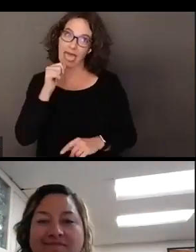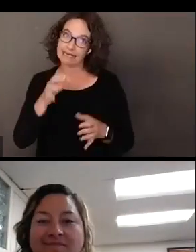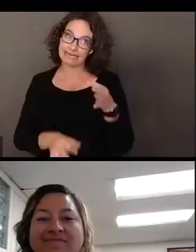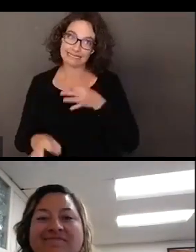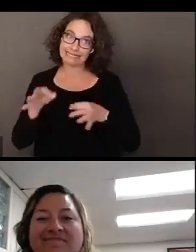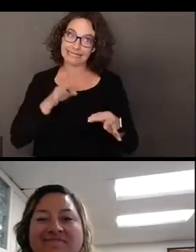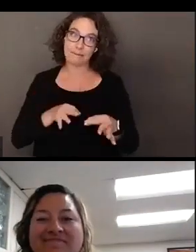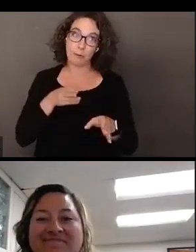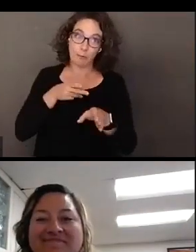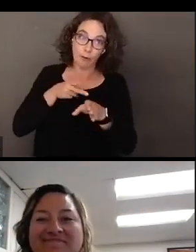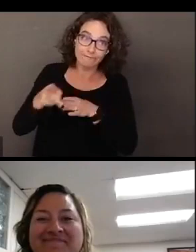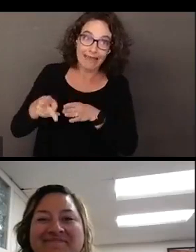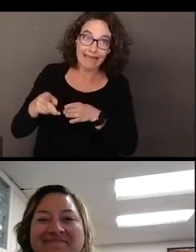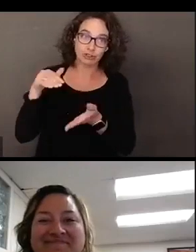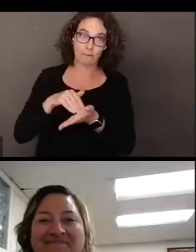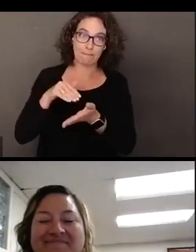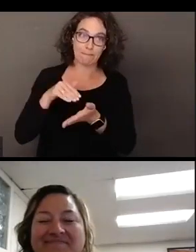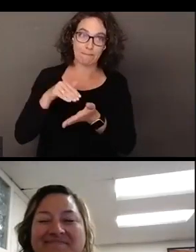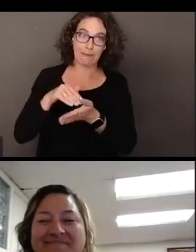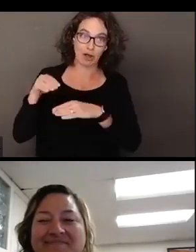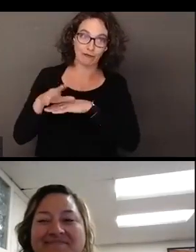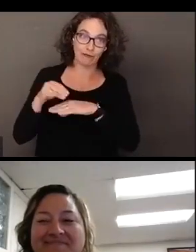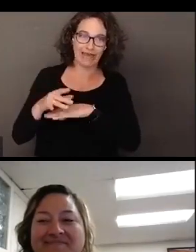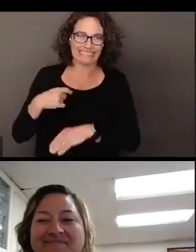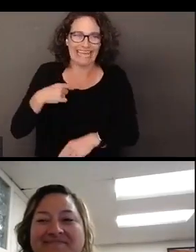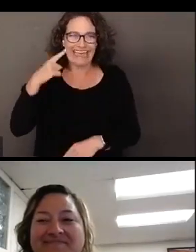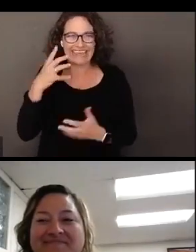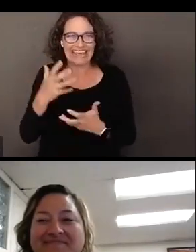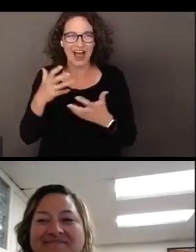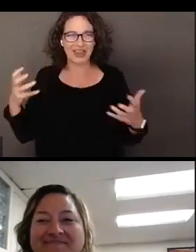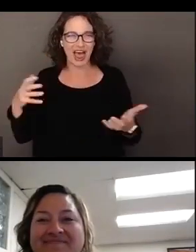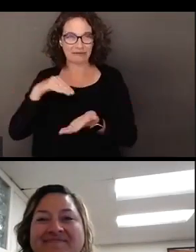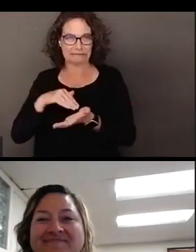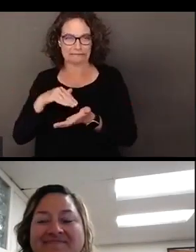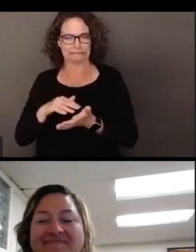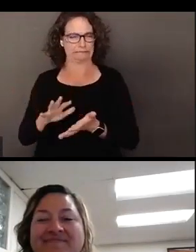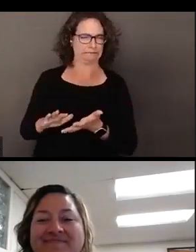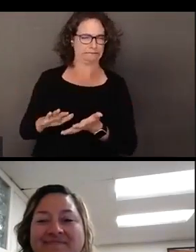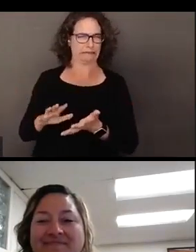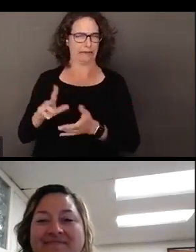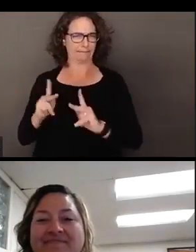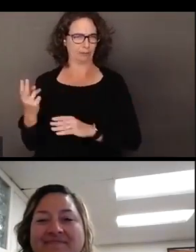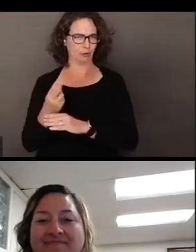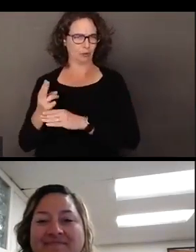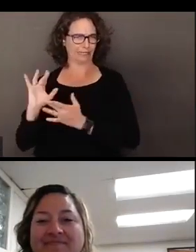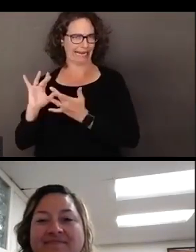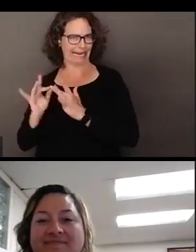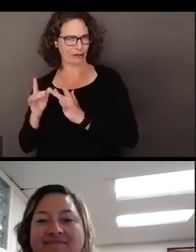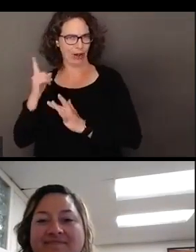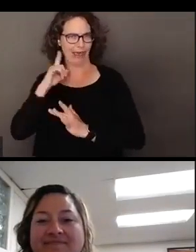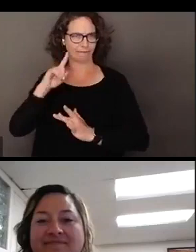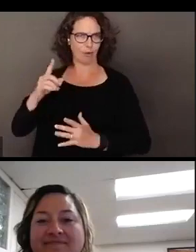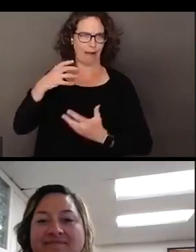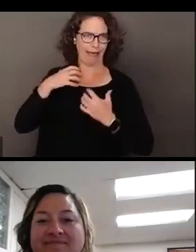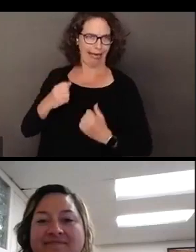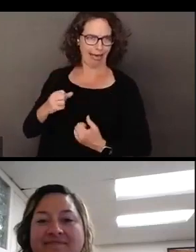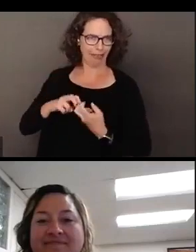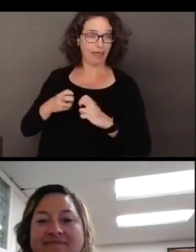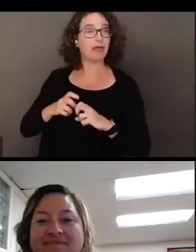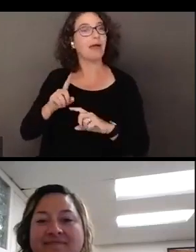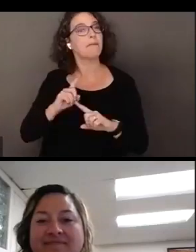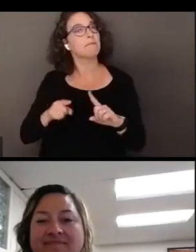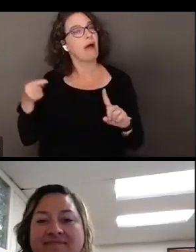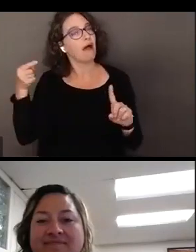medical advice. And I think a lot of medical providers may have mixed feelings about people going to the internet to get their information, but I think it speaks to the